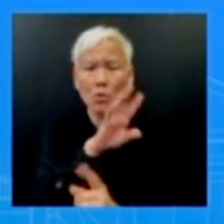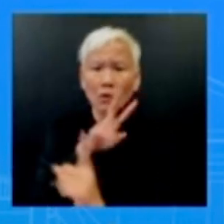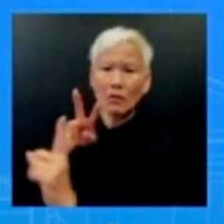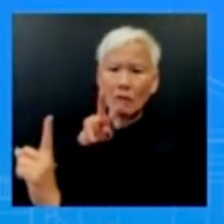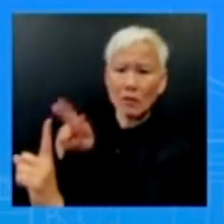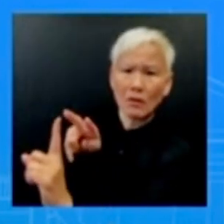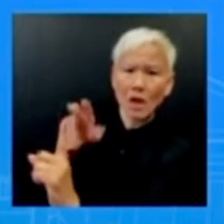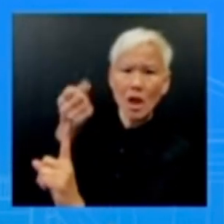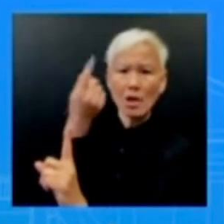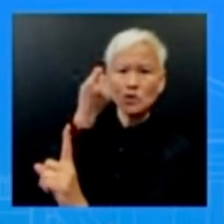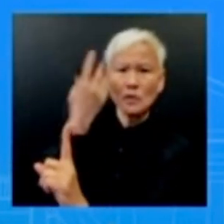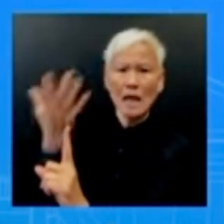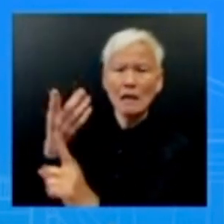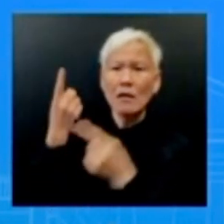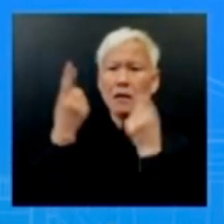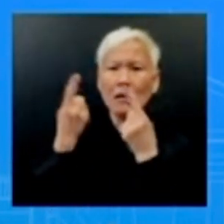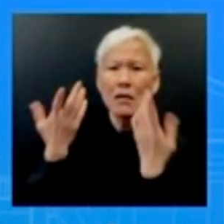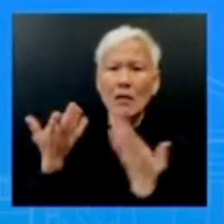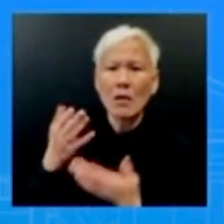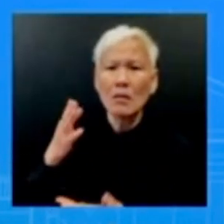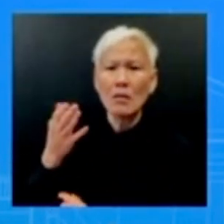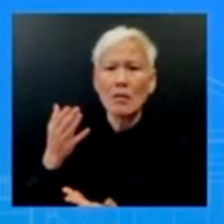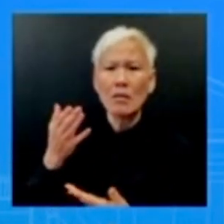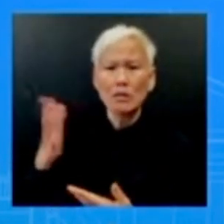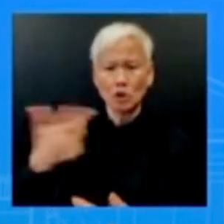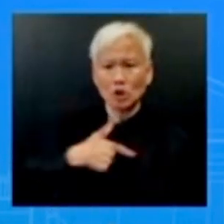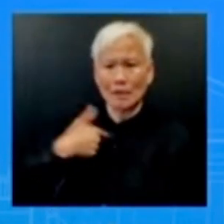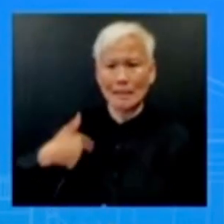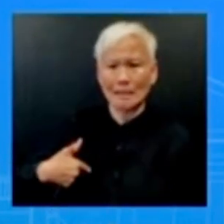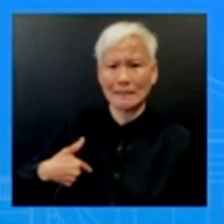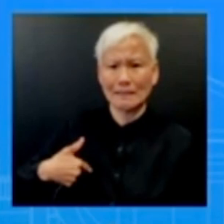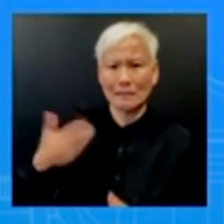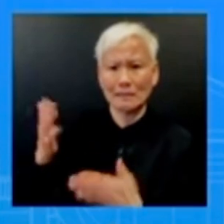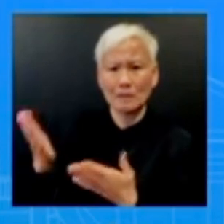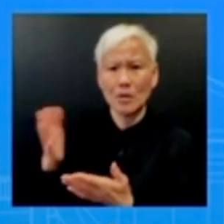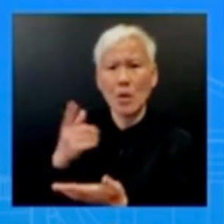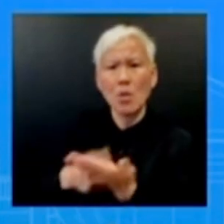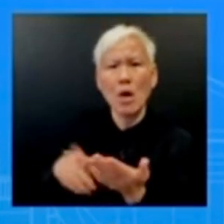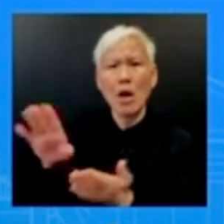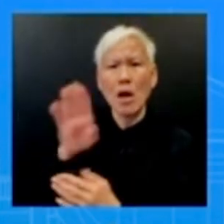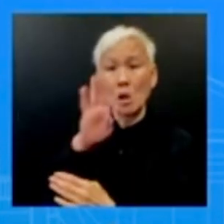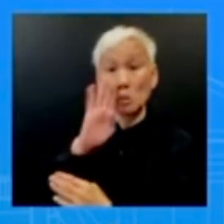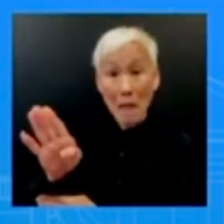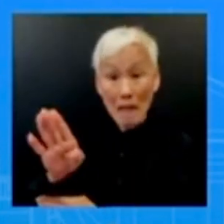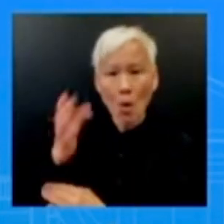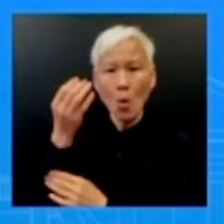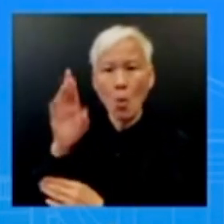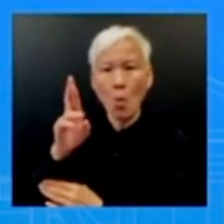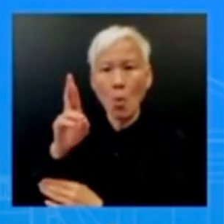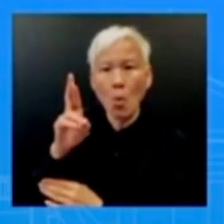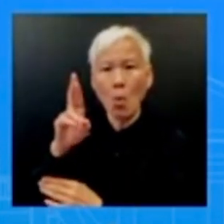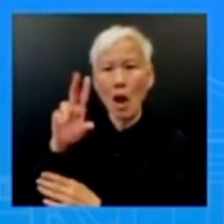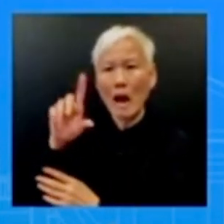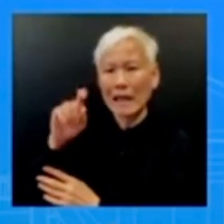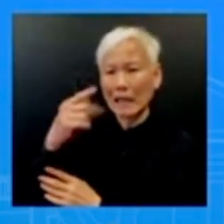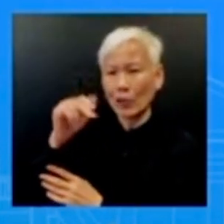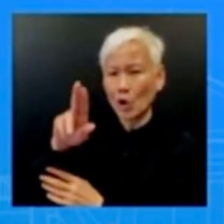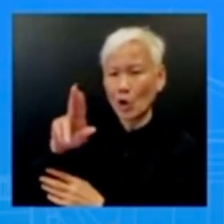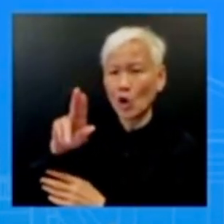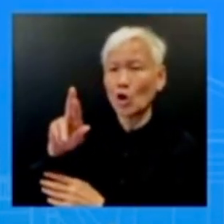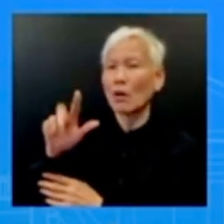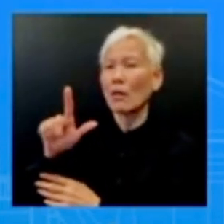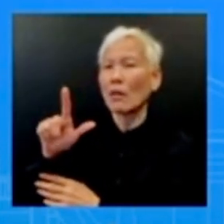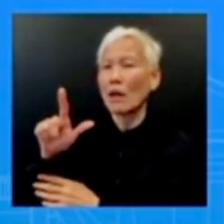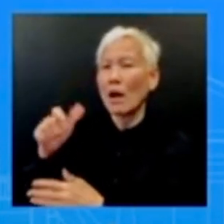consideration by the Chinese of providing some kind of direct or lethal assistance to the Russians, and that's why you've issued your public warnings against them doing